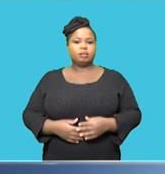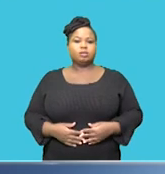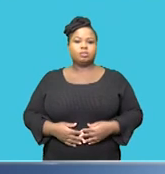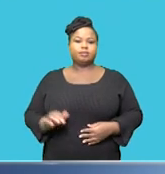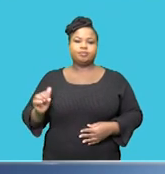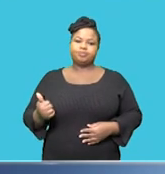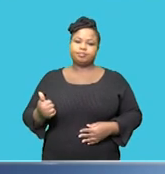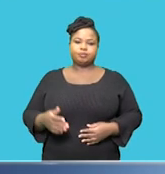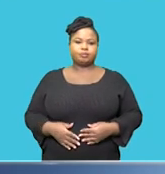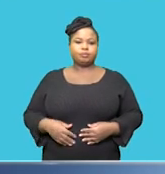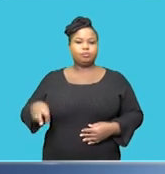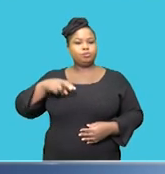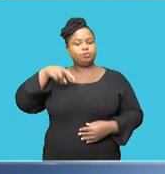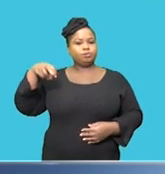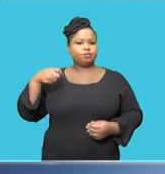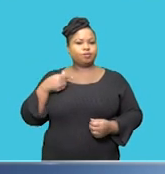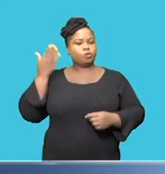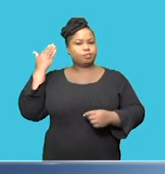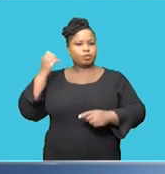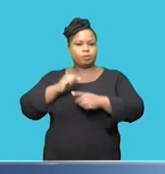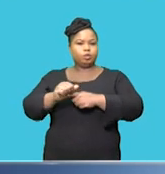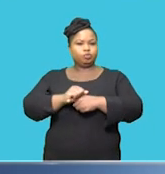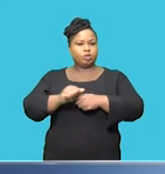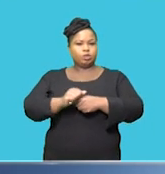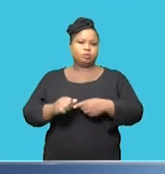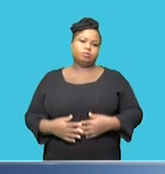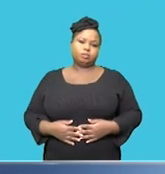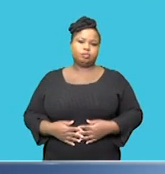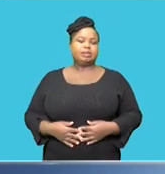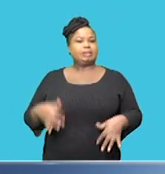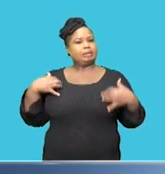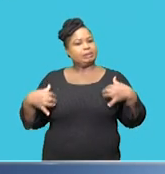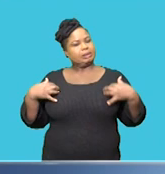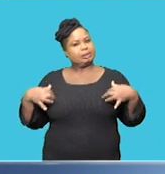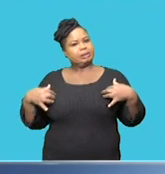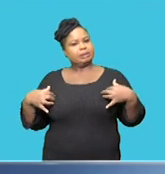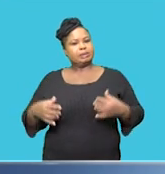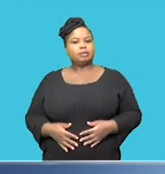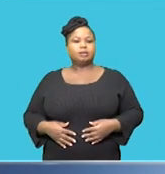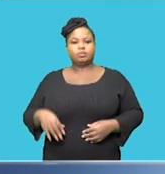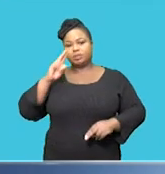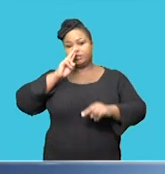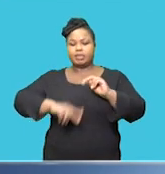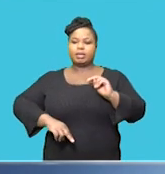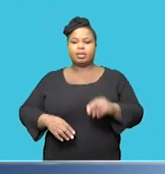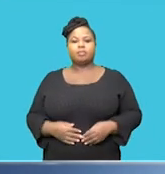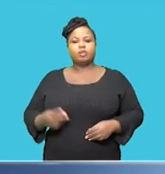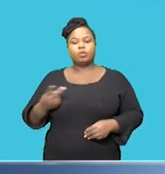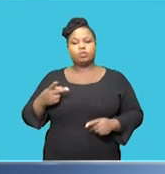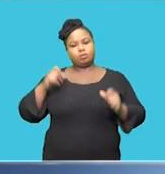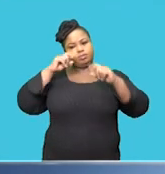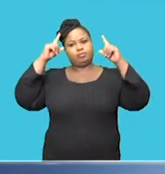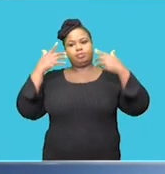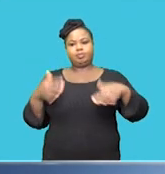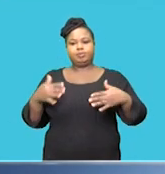throughout the journey of my training, it has been an exciting and it was fun. It was also an eye-opener for